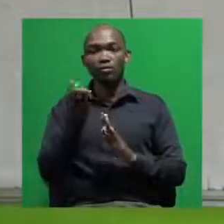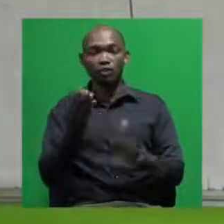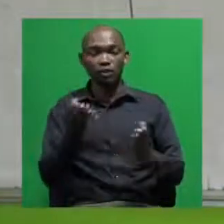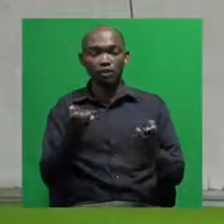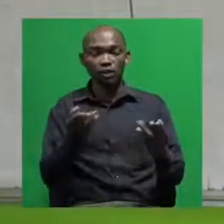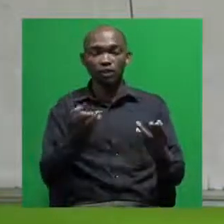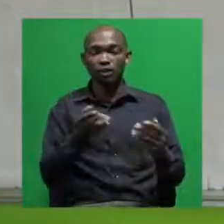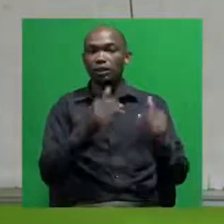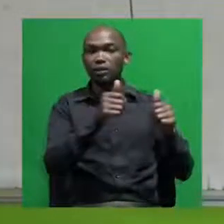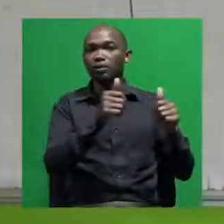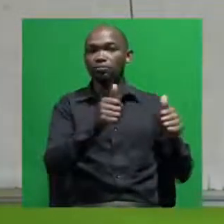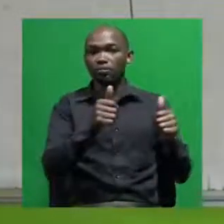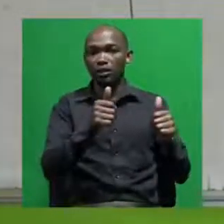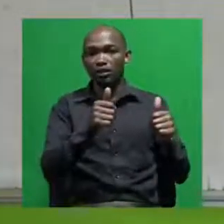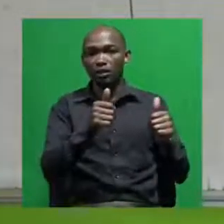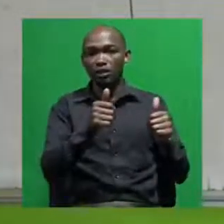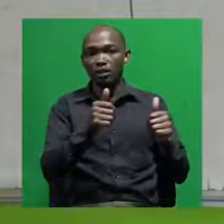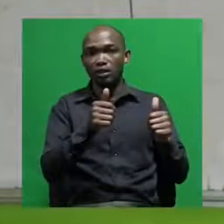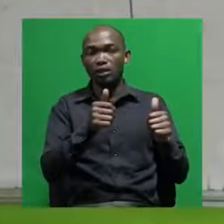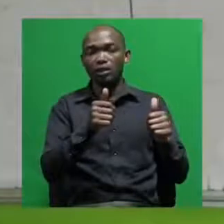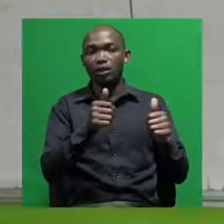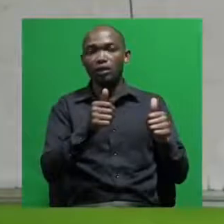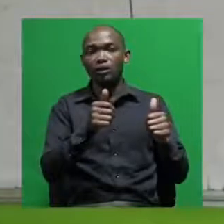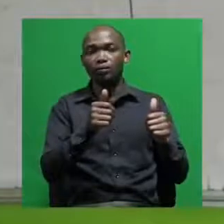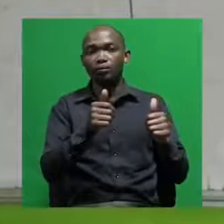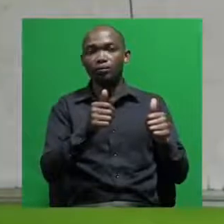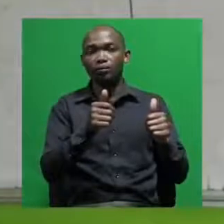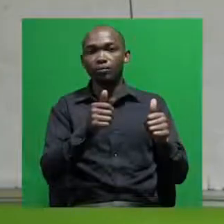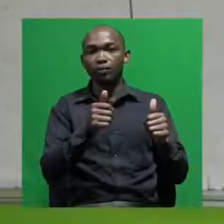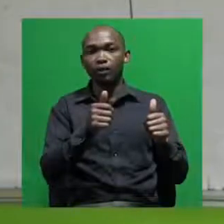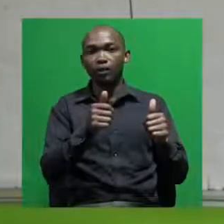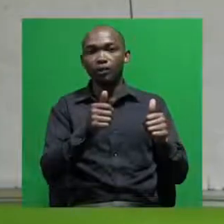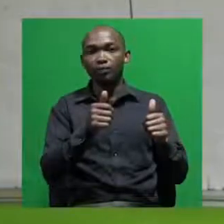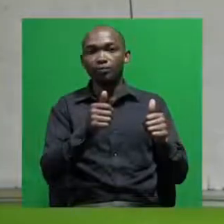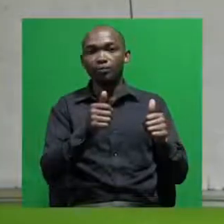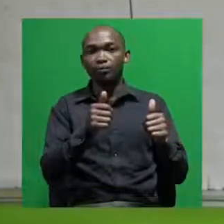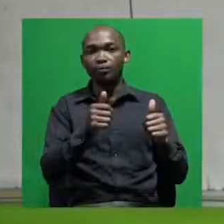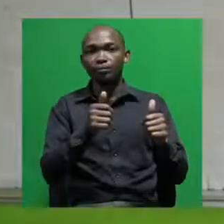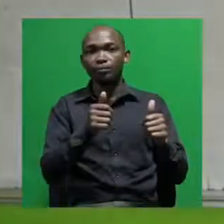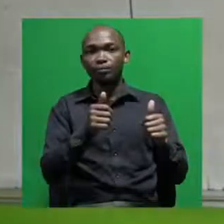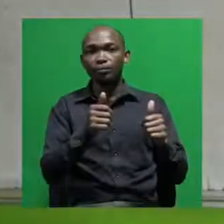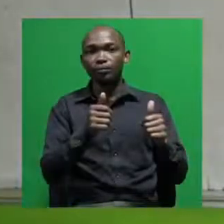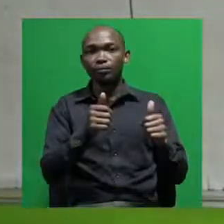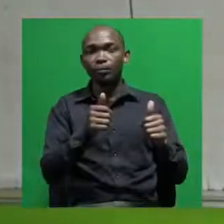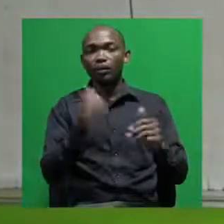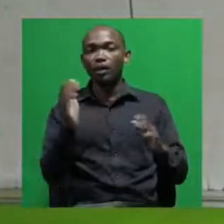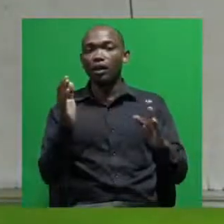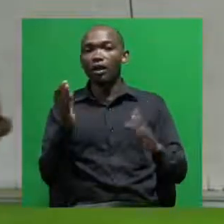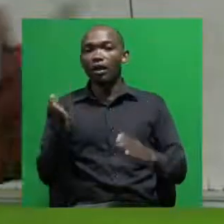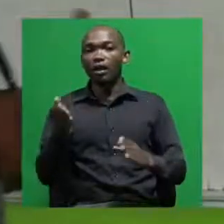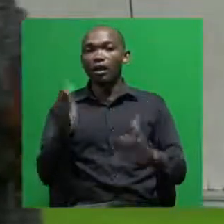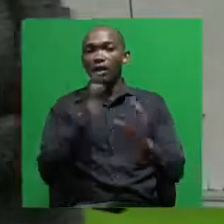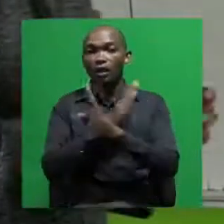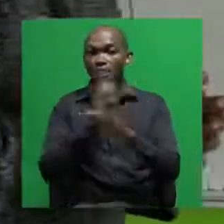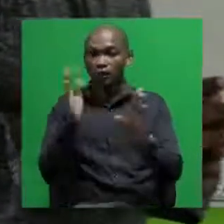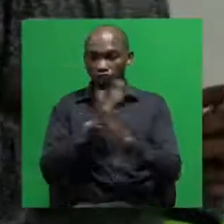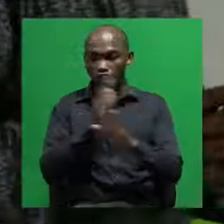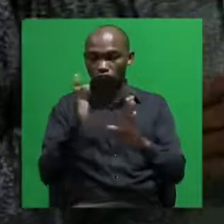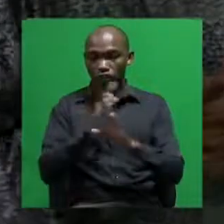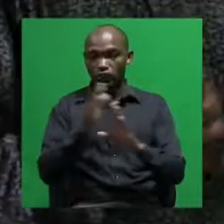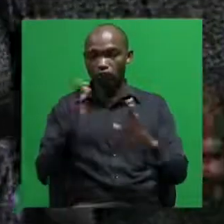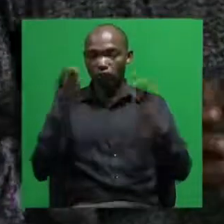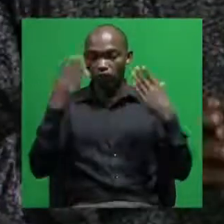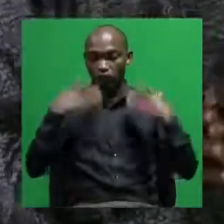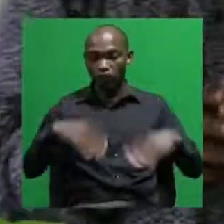determine the condition of the human body. So now, my dear student, let